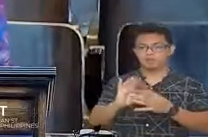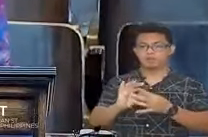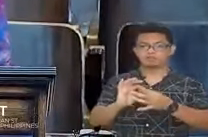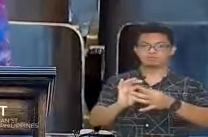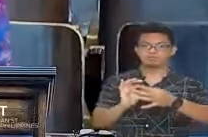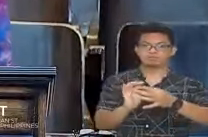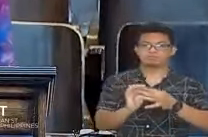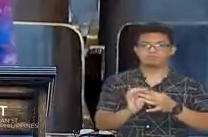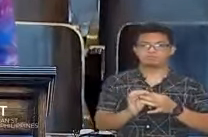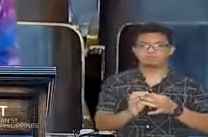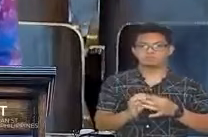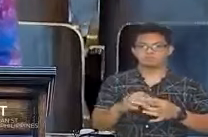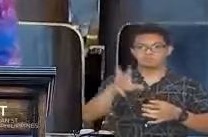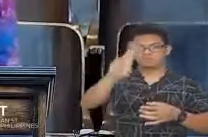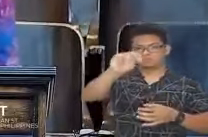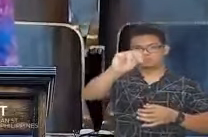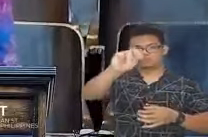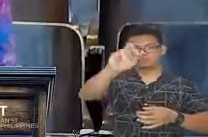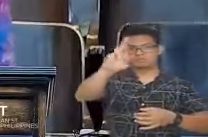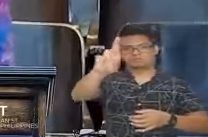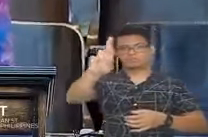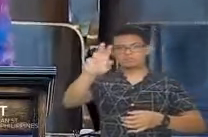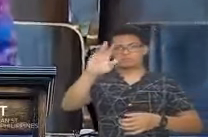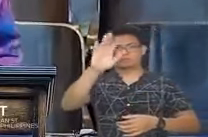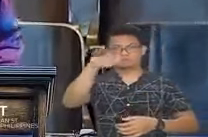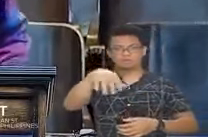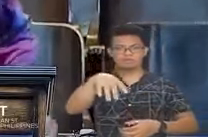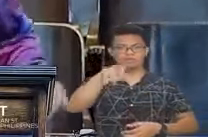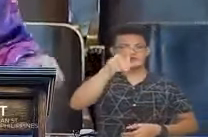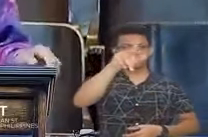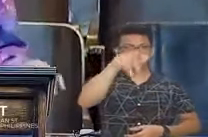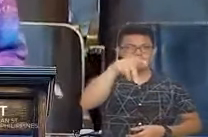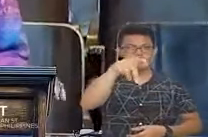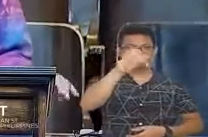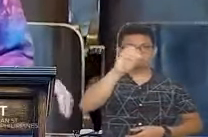quality lady. Nga naman, hiniral po ng iyang bana.